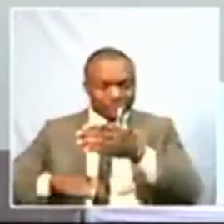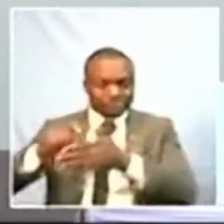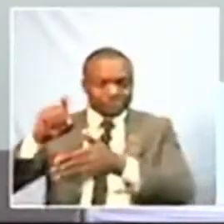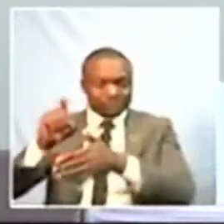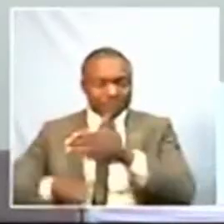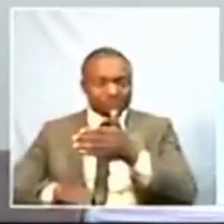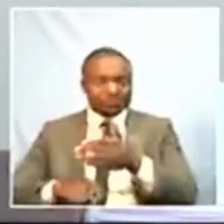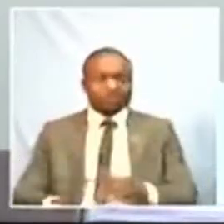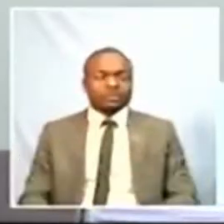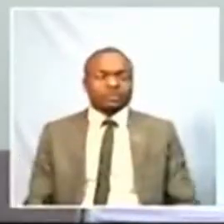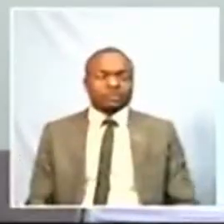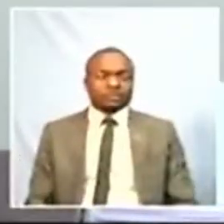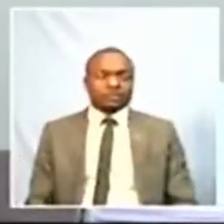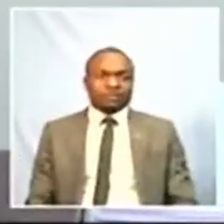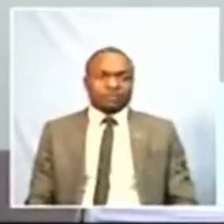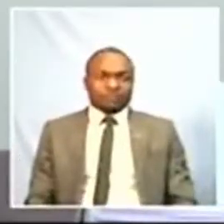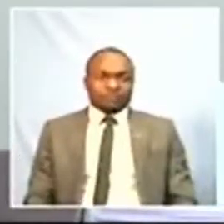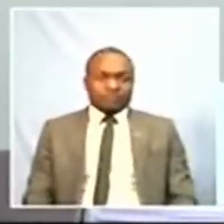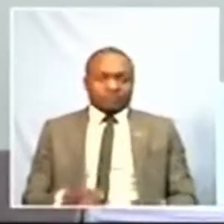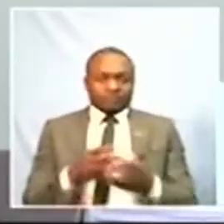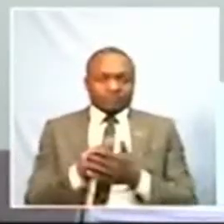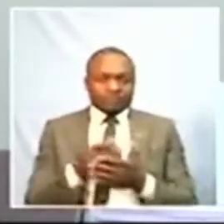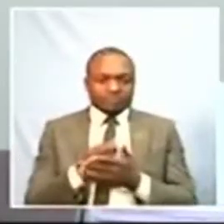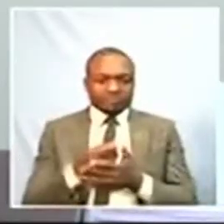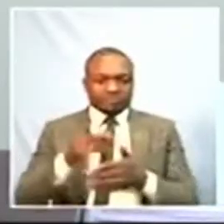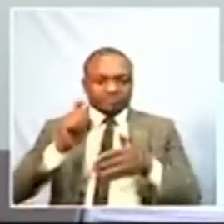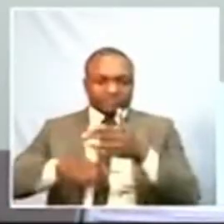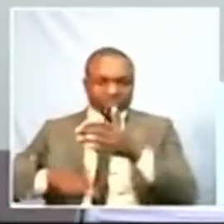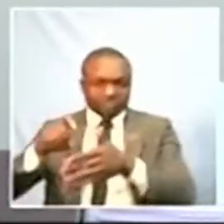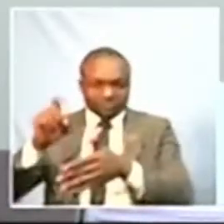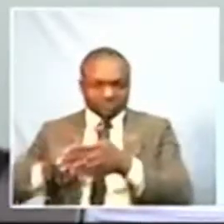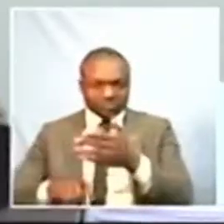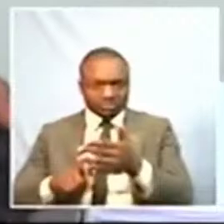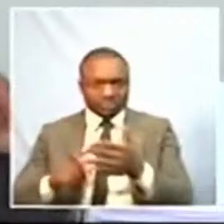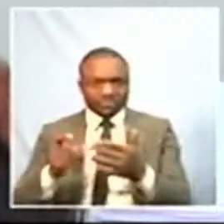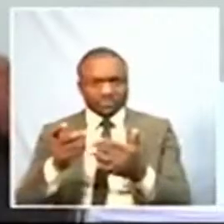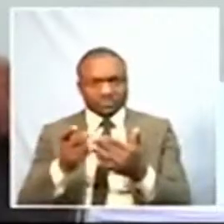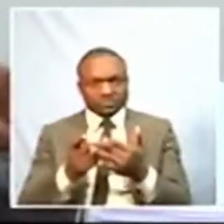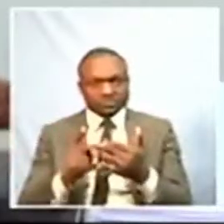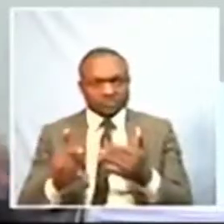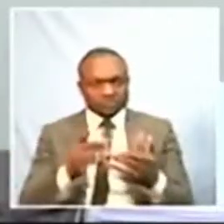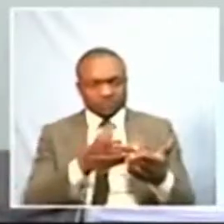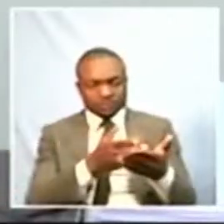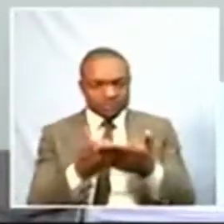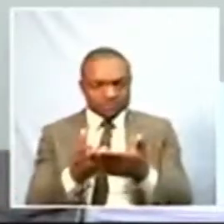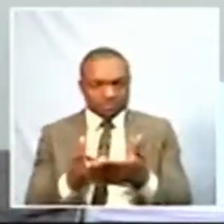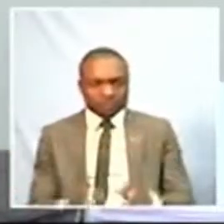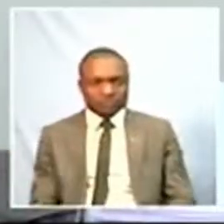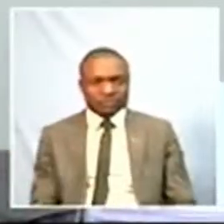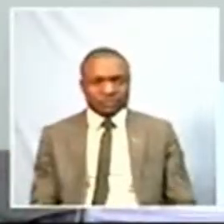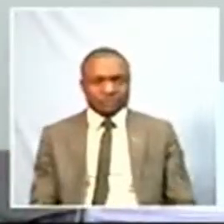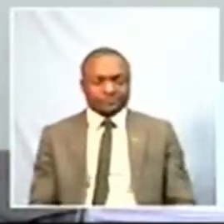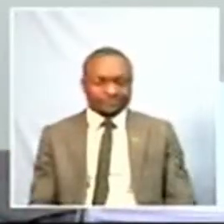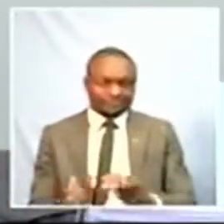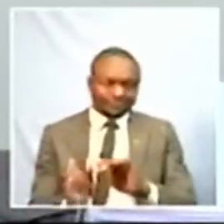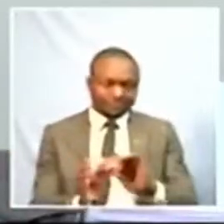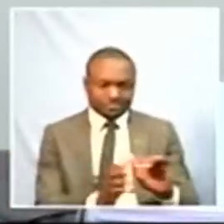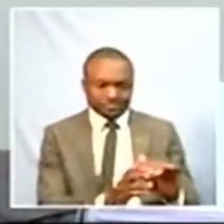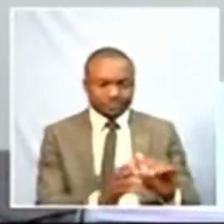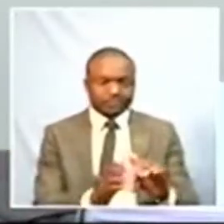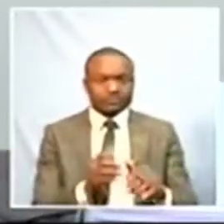I mean the money deducted at source is part of what they are deducting. Let's move to another